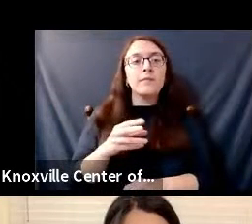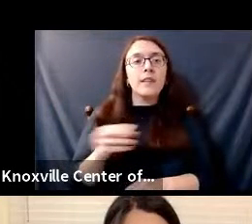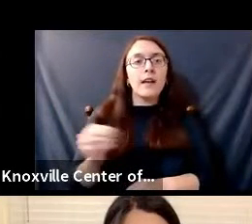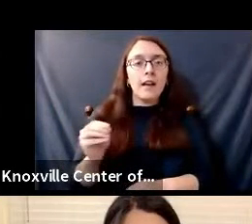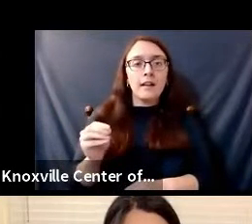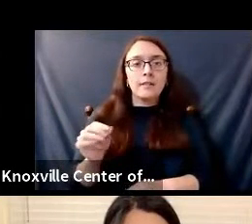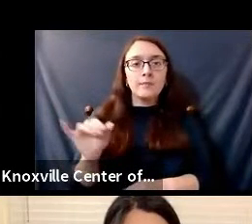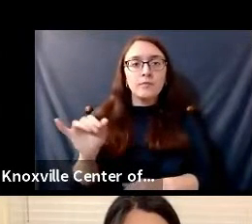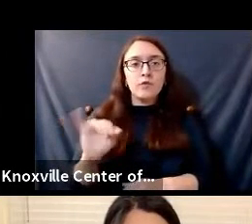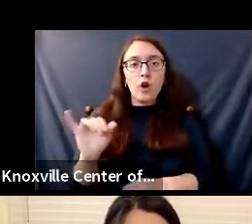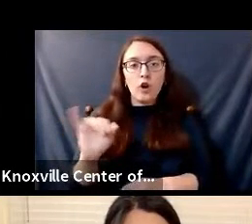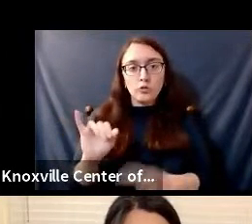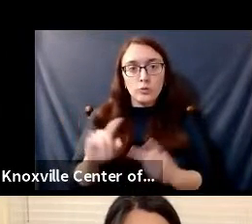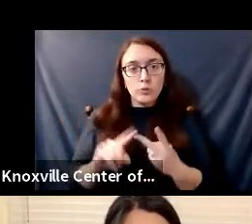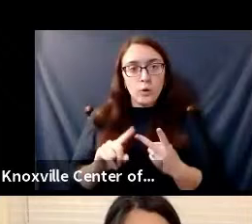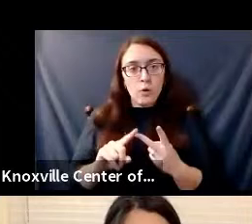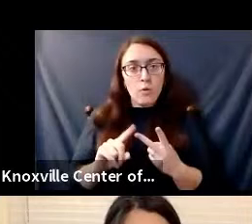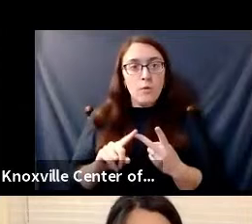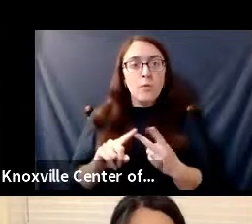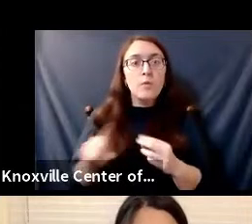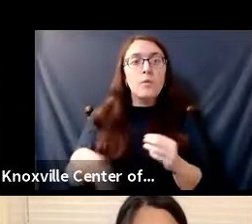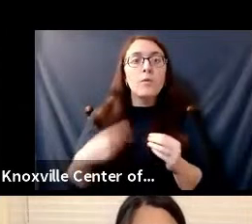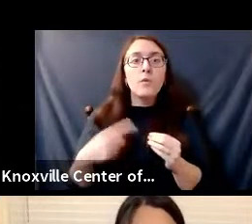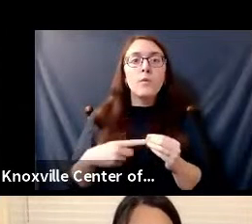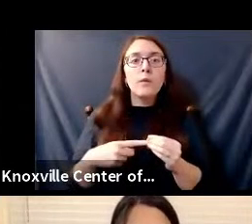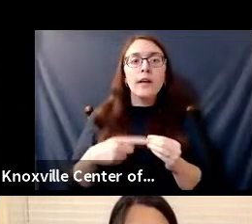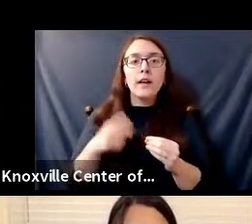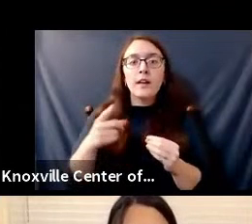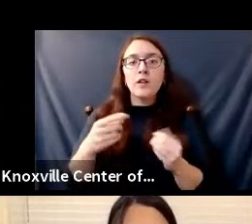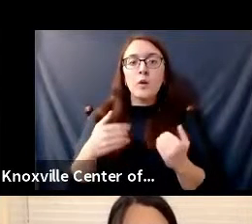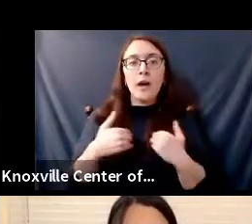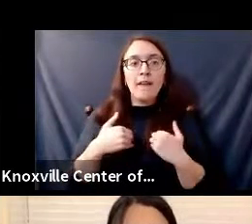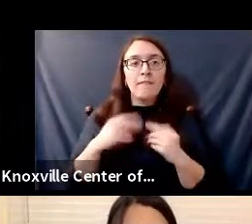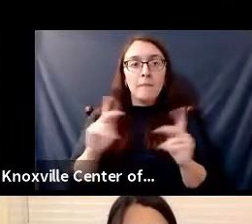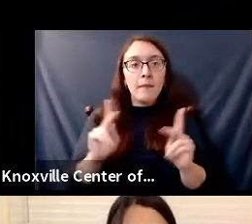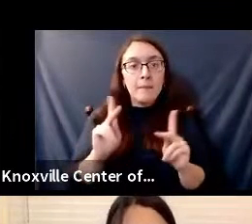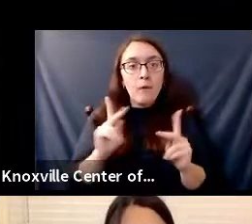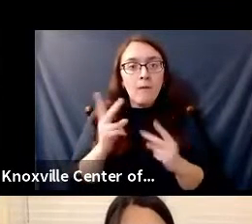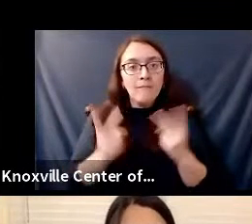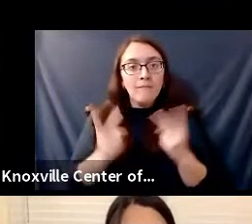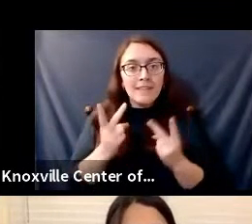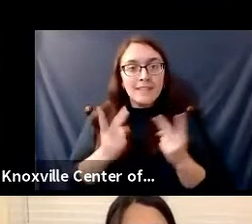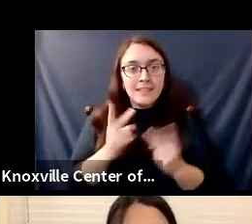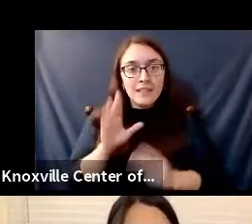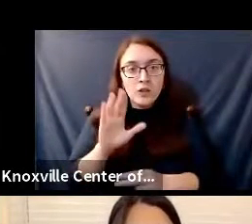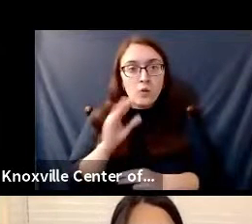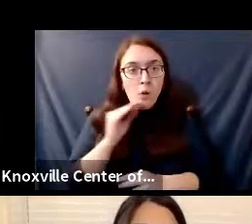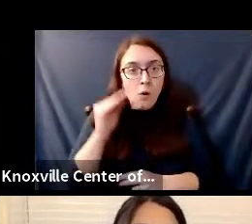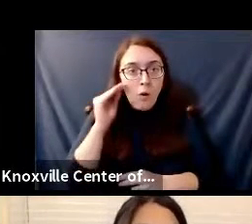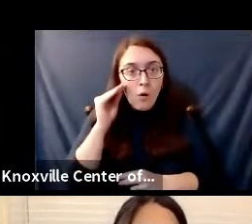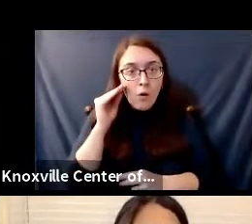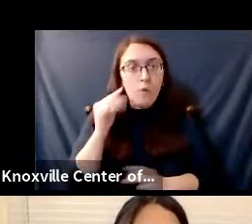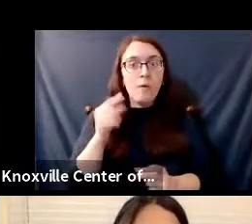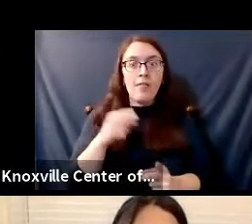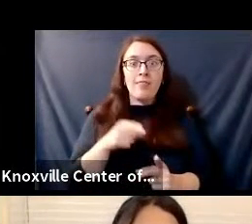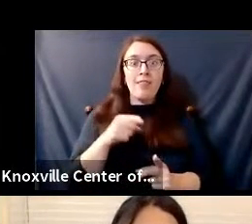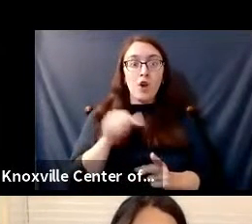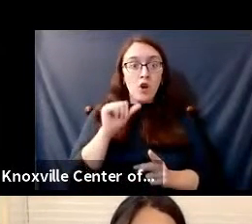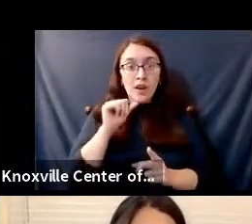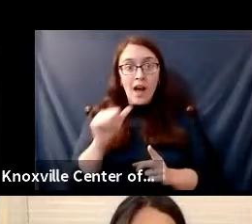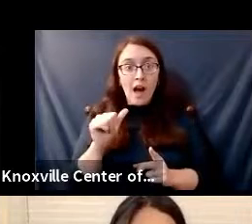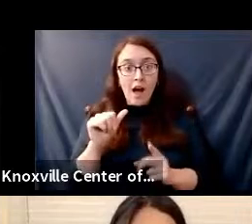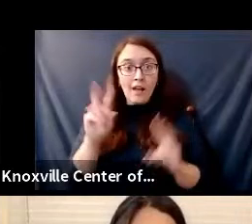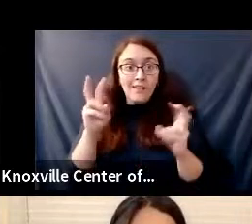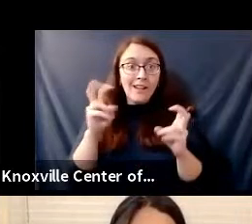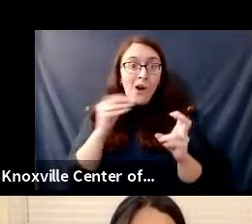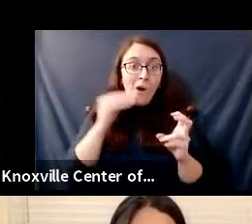is simply that when you have visitors in your home who are not household contacts, the